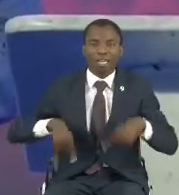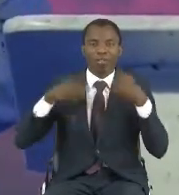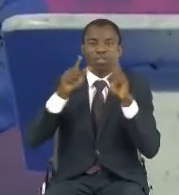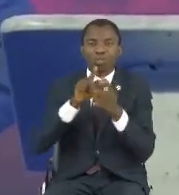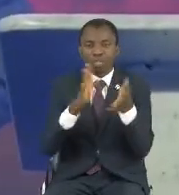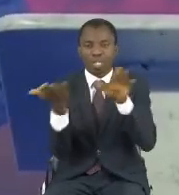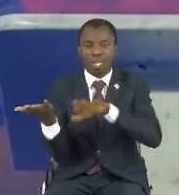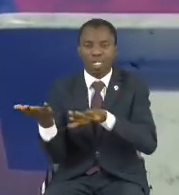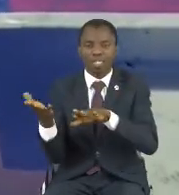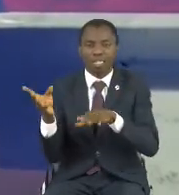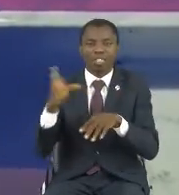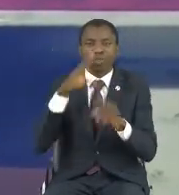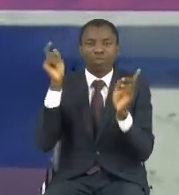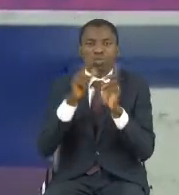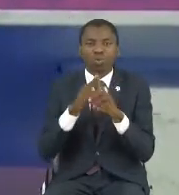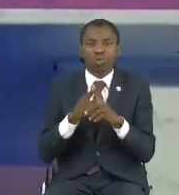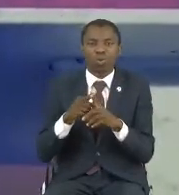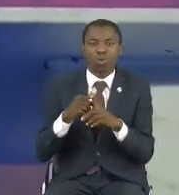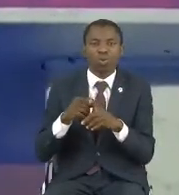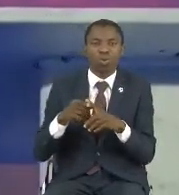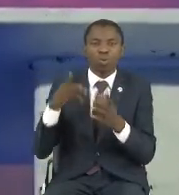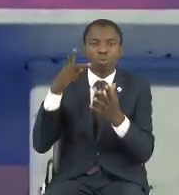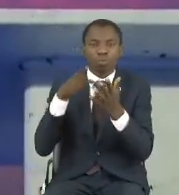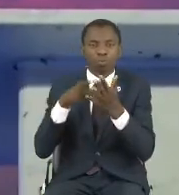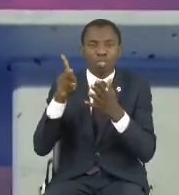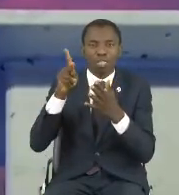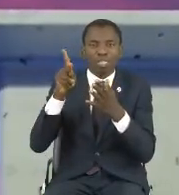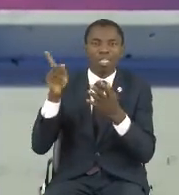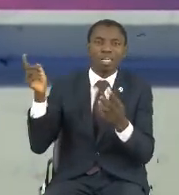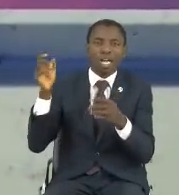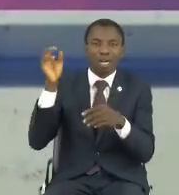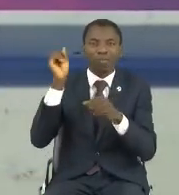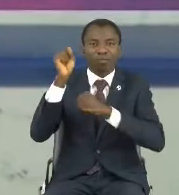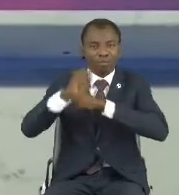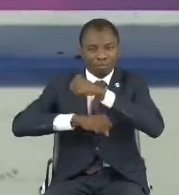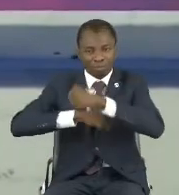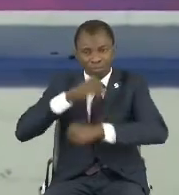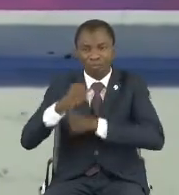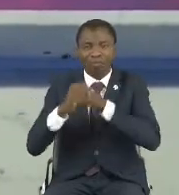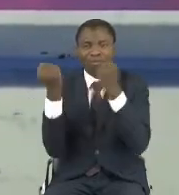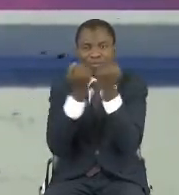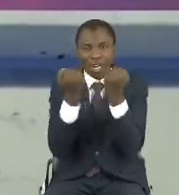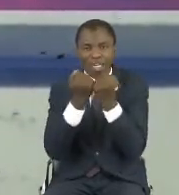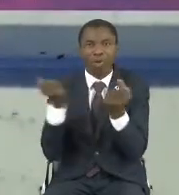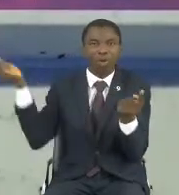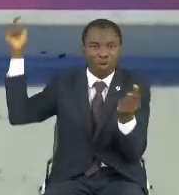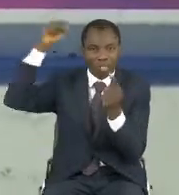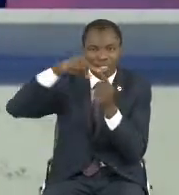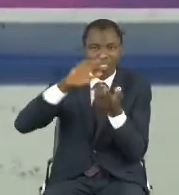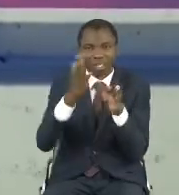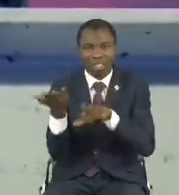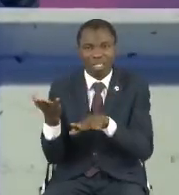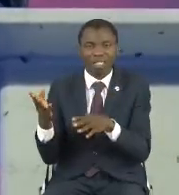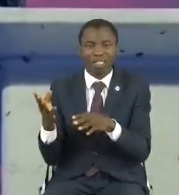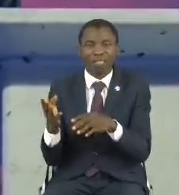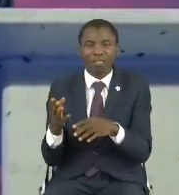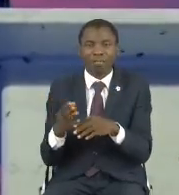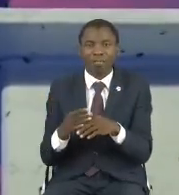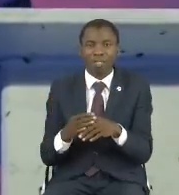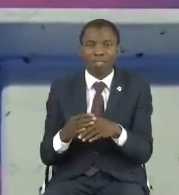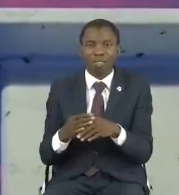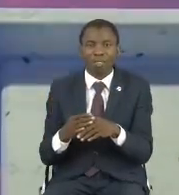their lives to death, fight to death. They thought they were doing